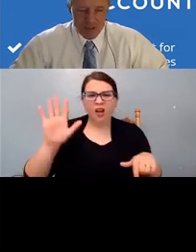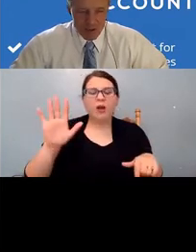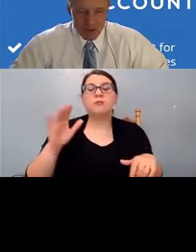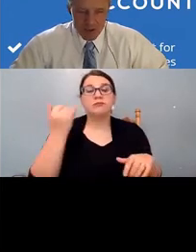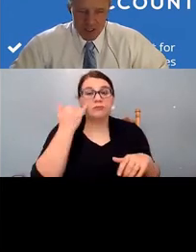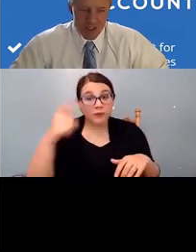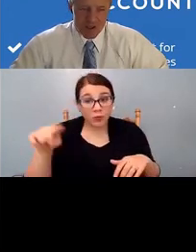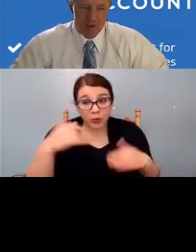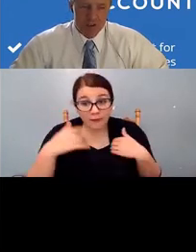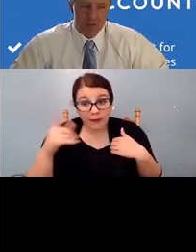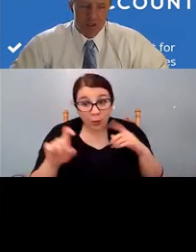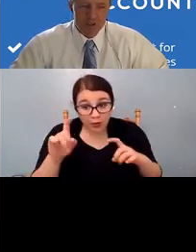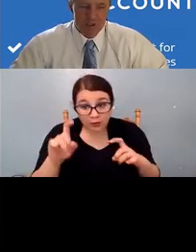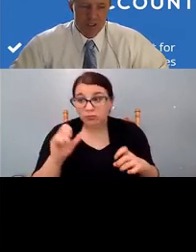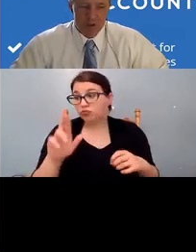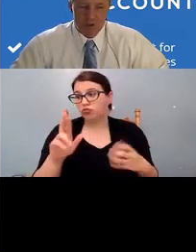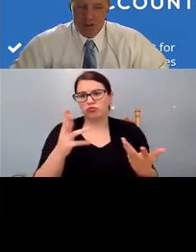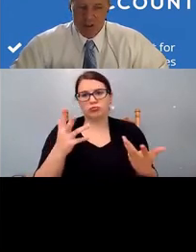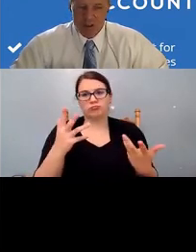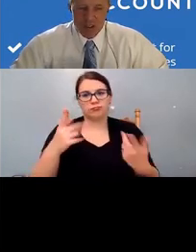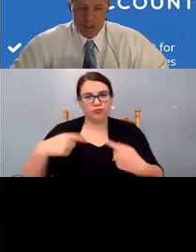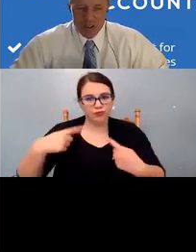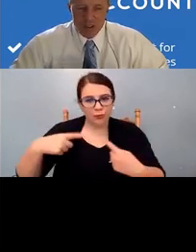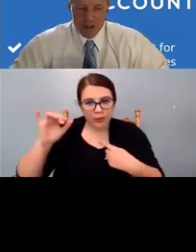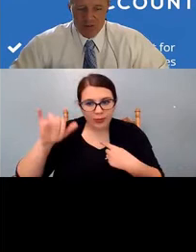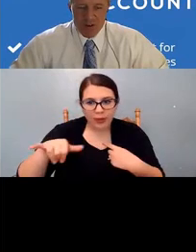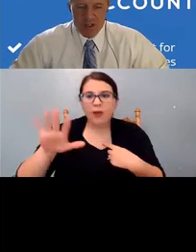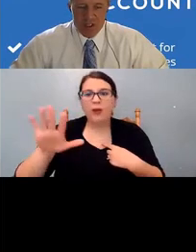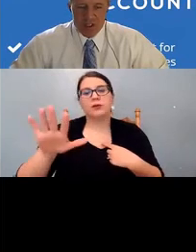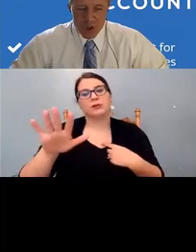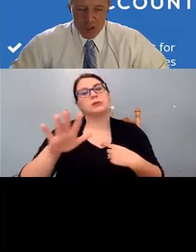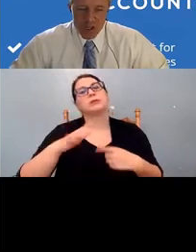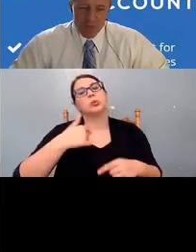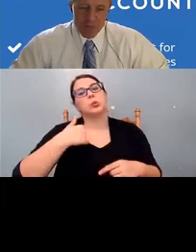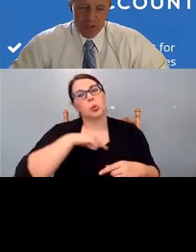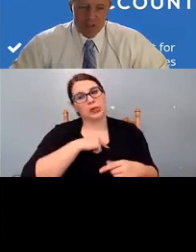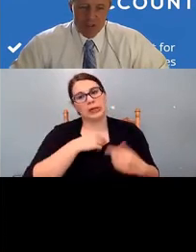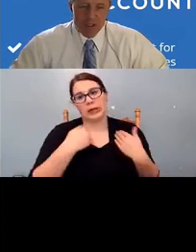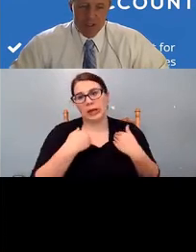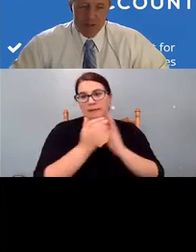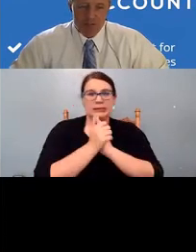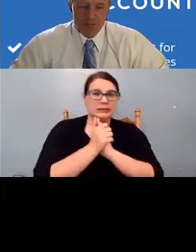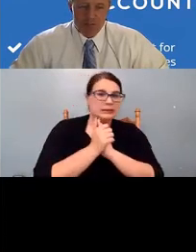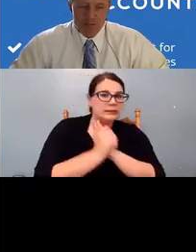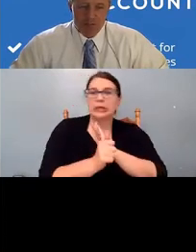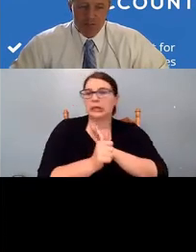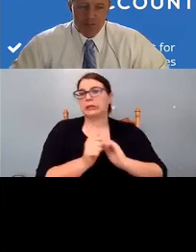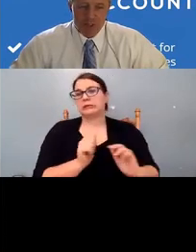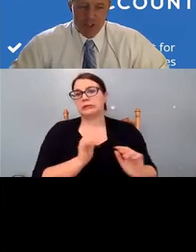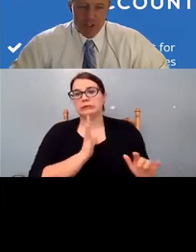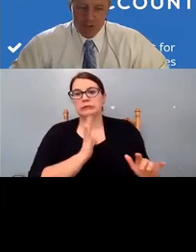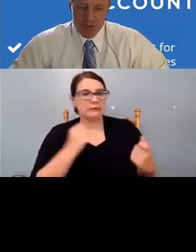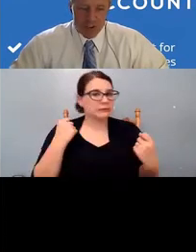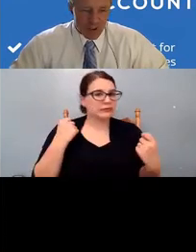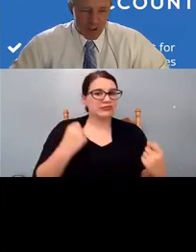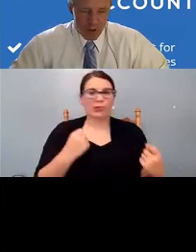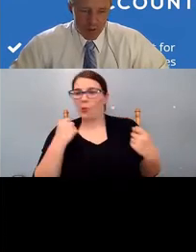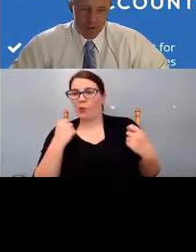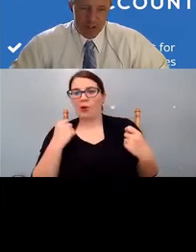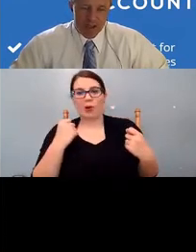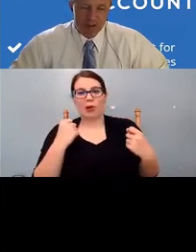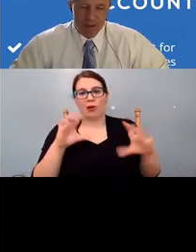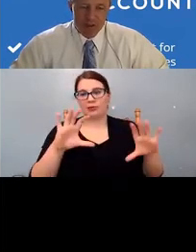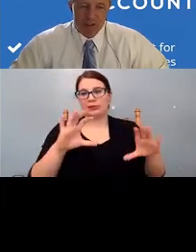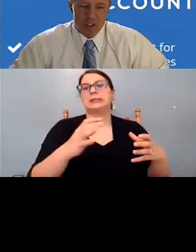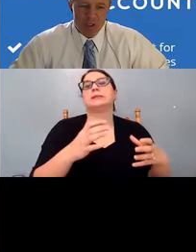having difficulty getting through some of those, we have a very good, competent customer service group,